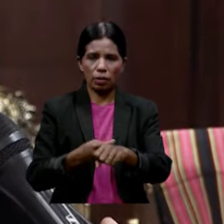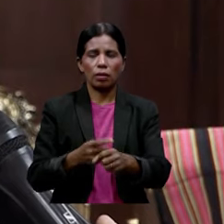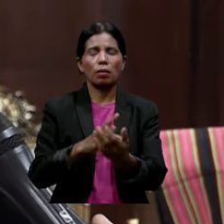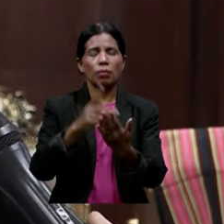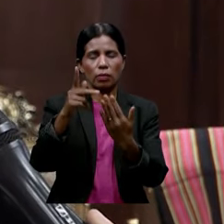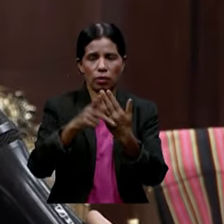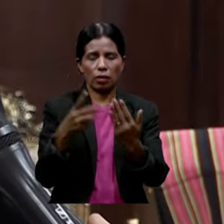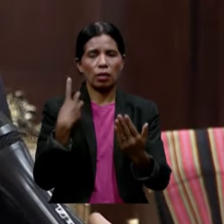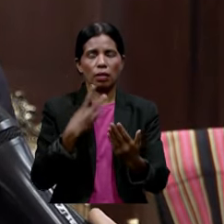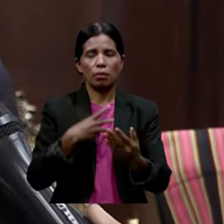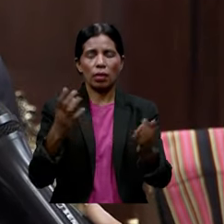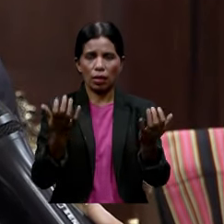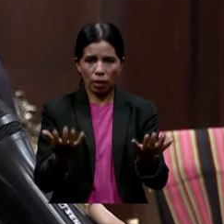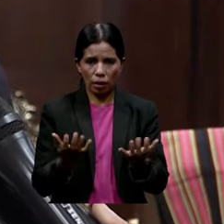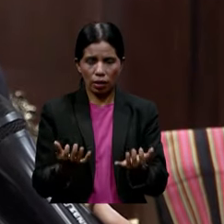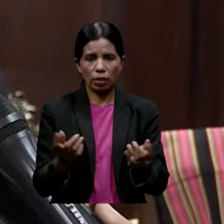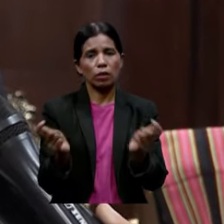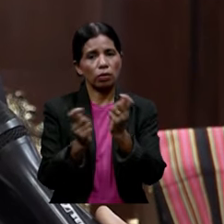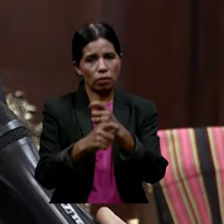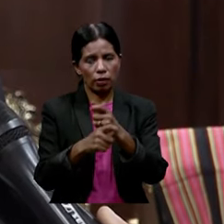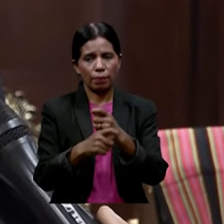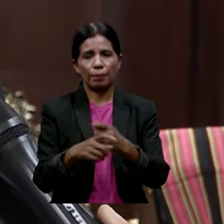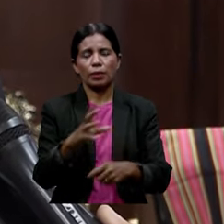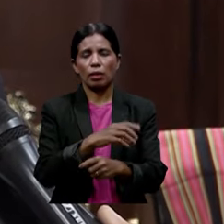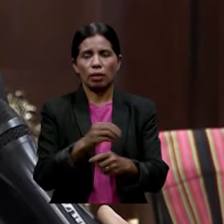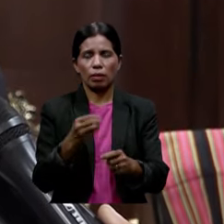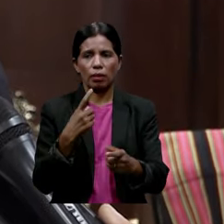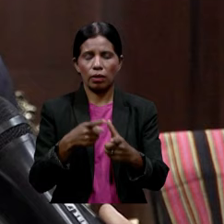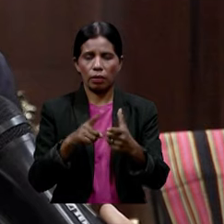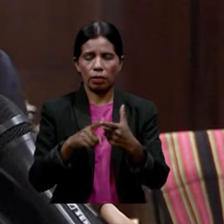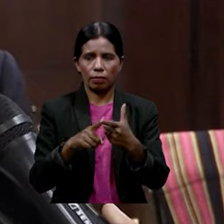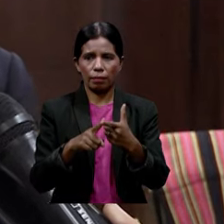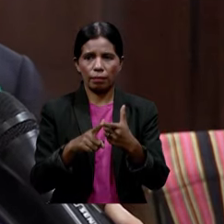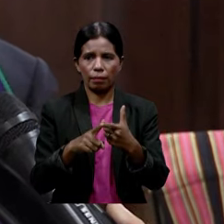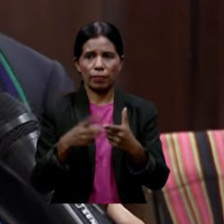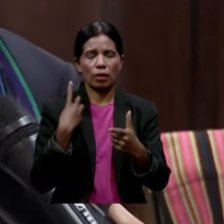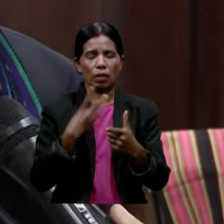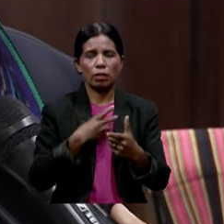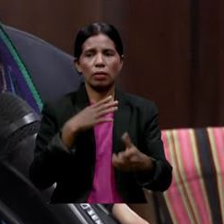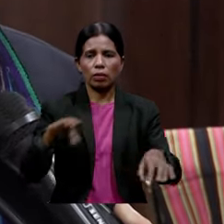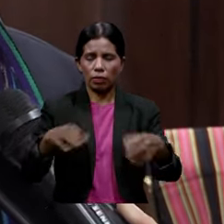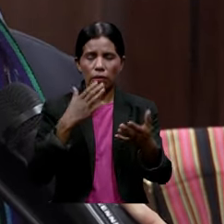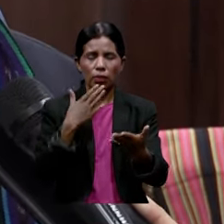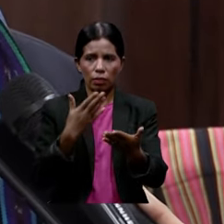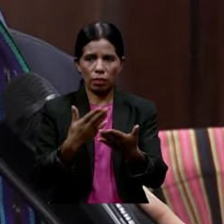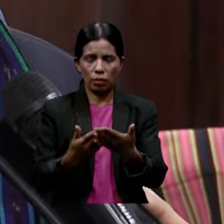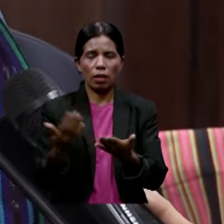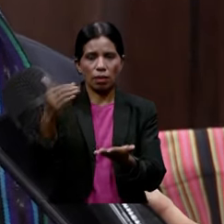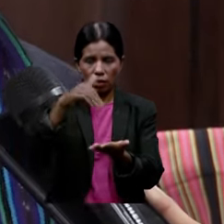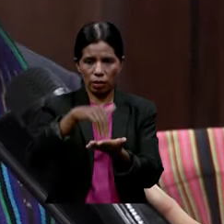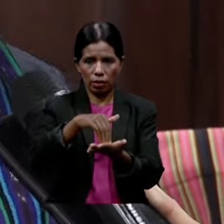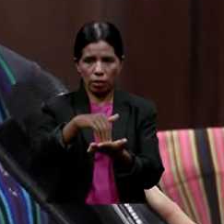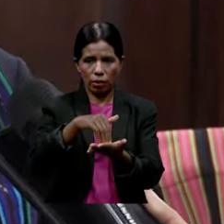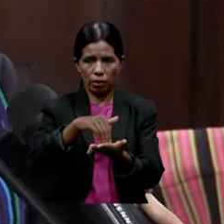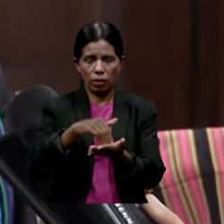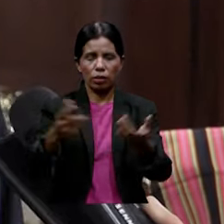we can achieve through the year. And hopefully, we would welcome also His Excellency again anytime